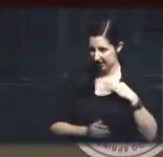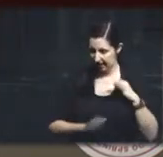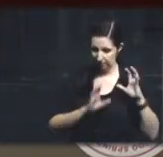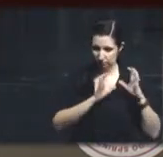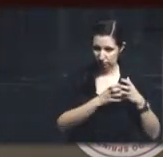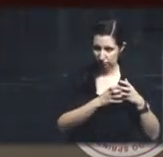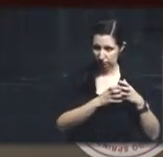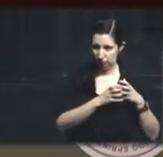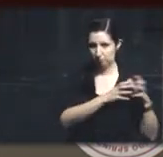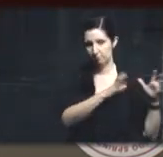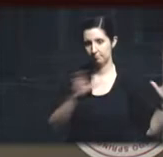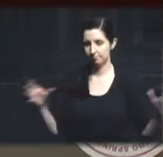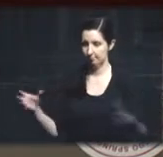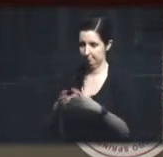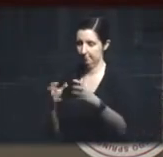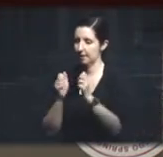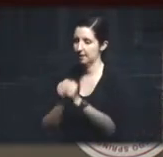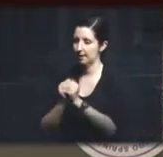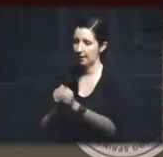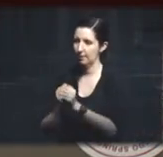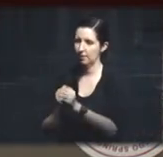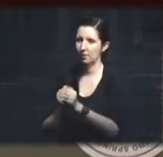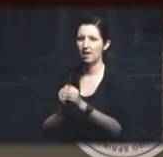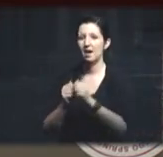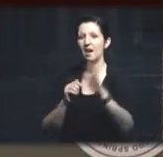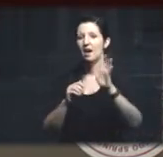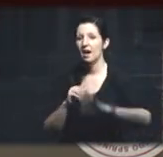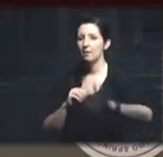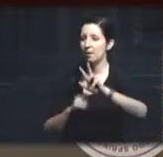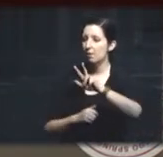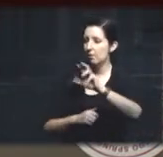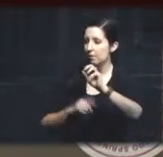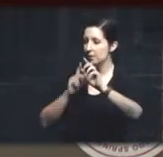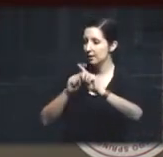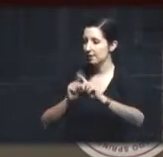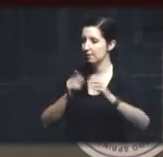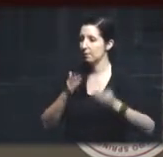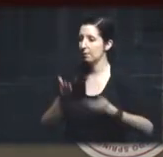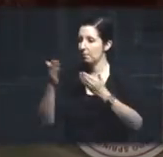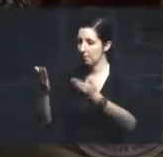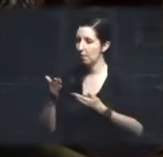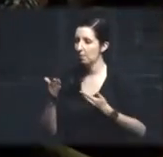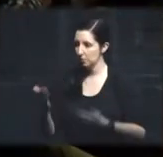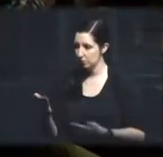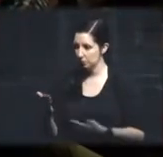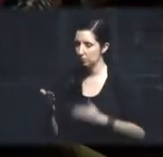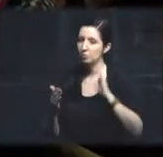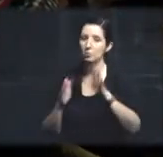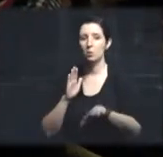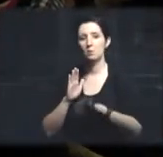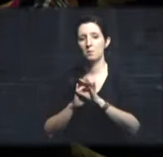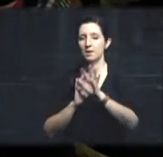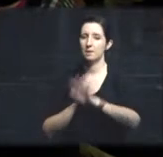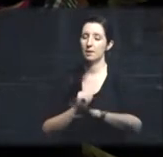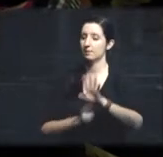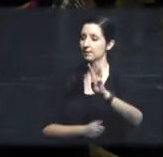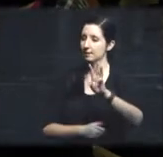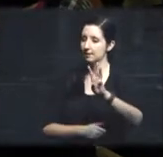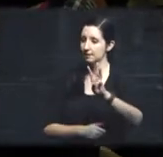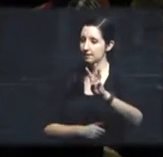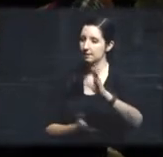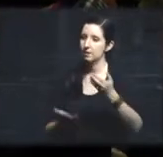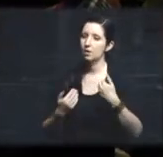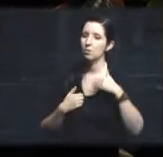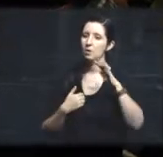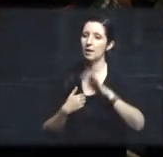different proposals, and we came up with six that we're going to fund. We had about $250,000 set aside. That was the